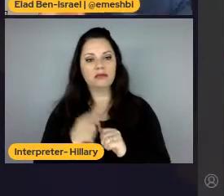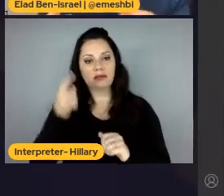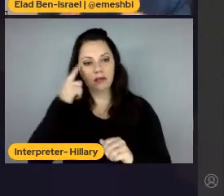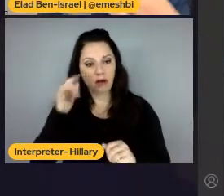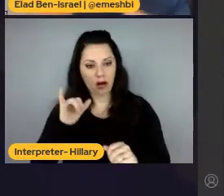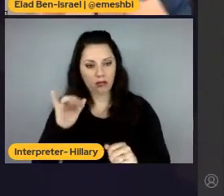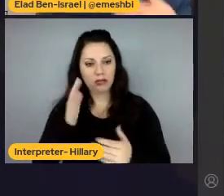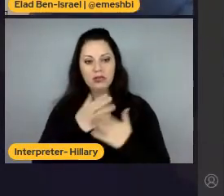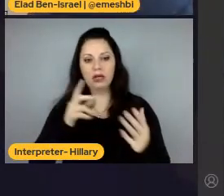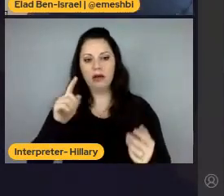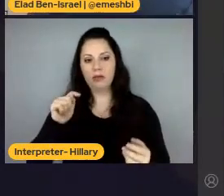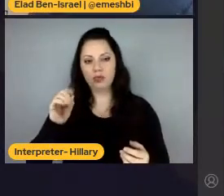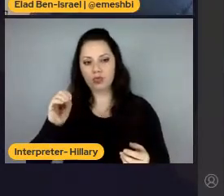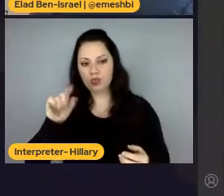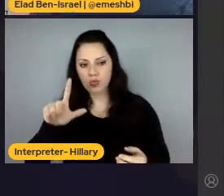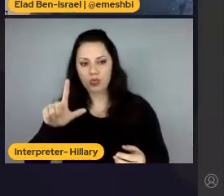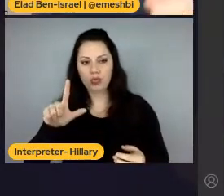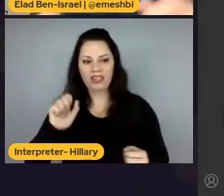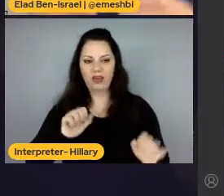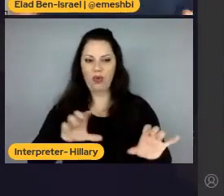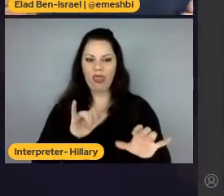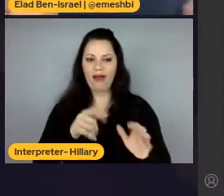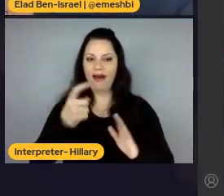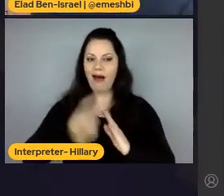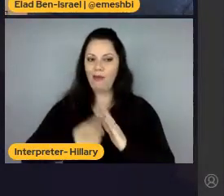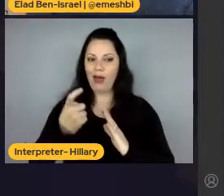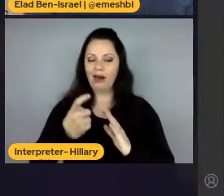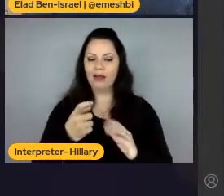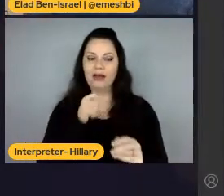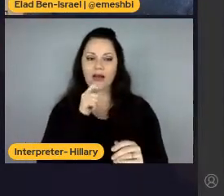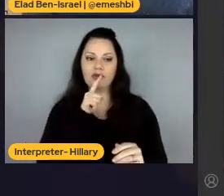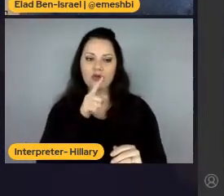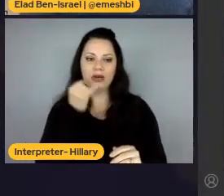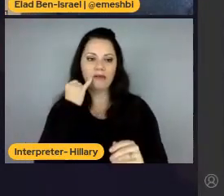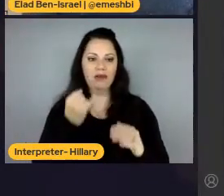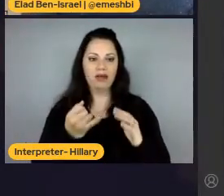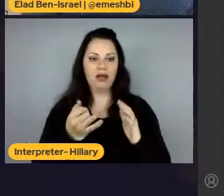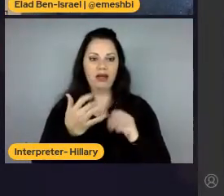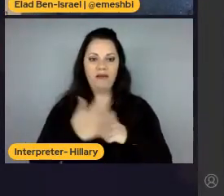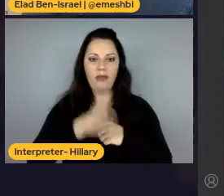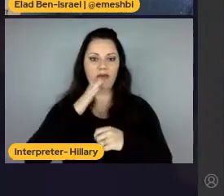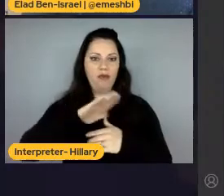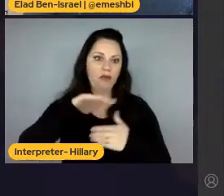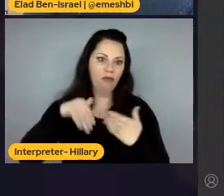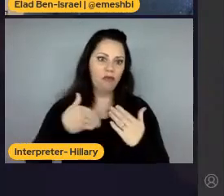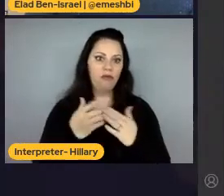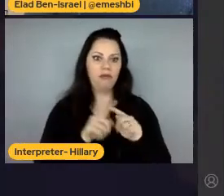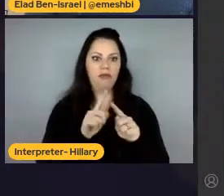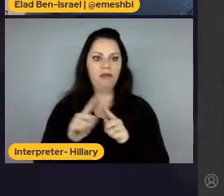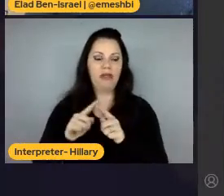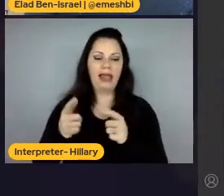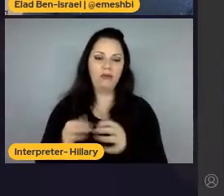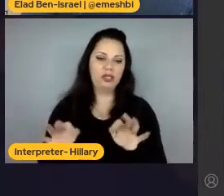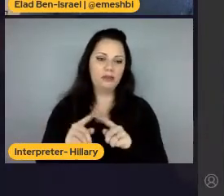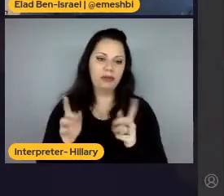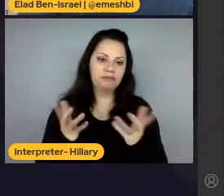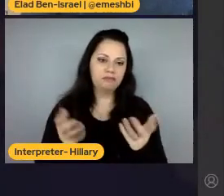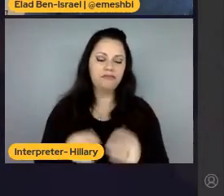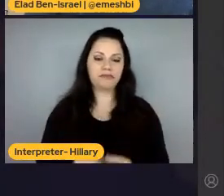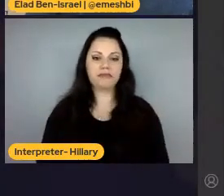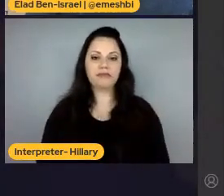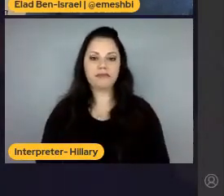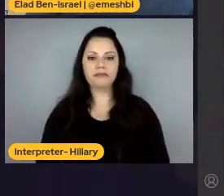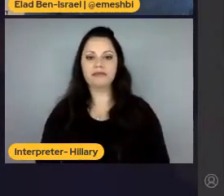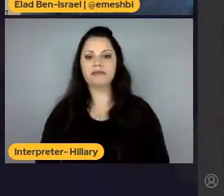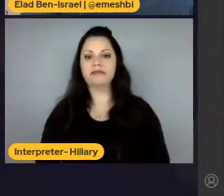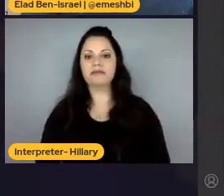some tooling that does that automatically for you. I don't know if it's going to be available for all the languages, but okay. So now I'm going to need a